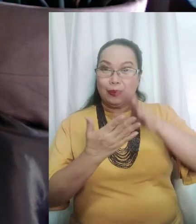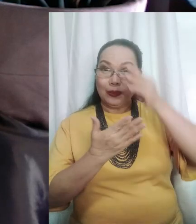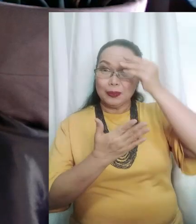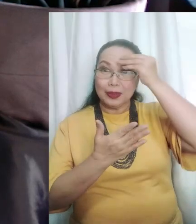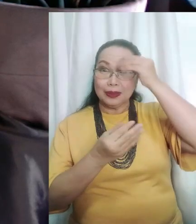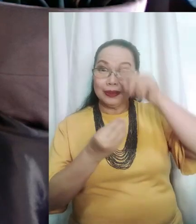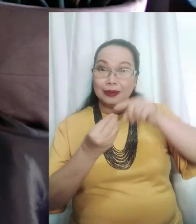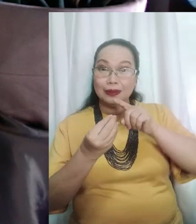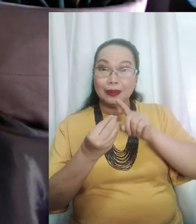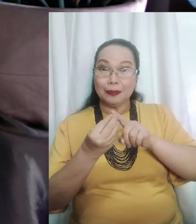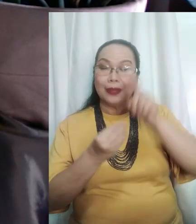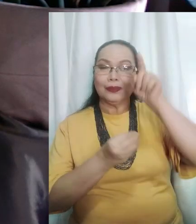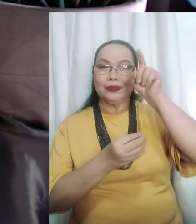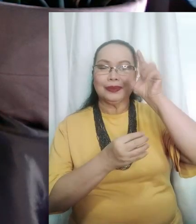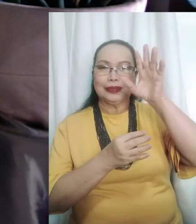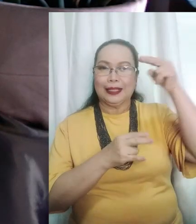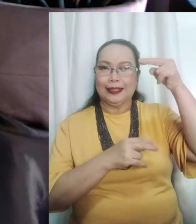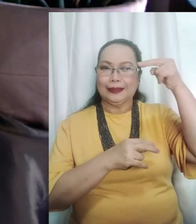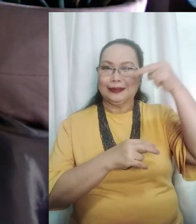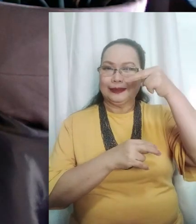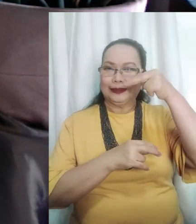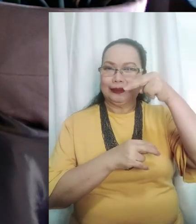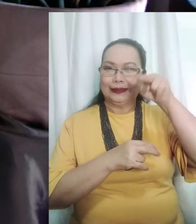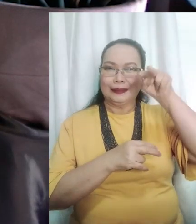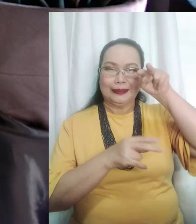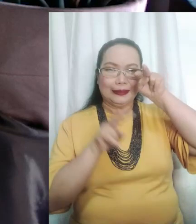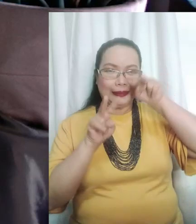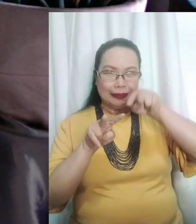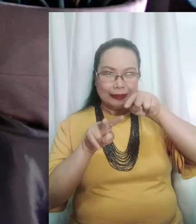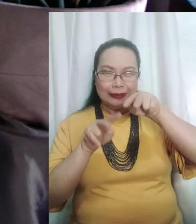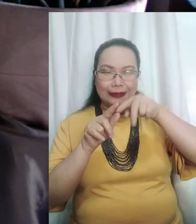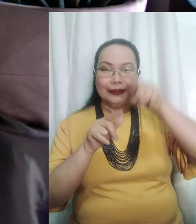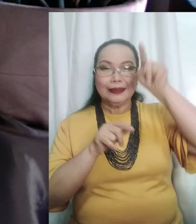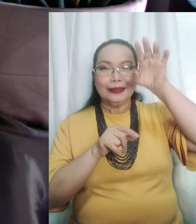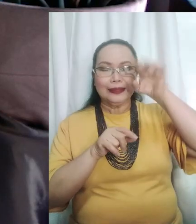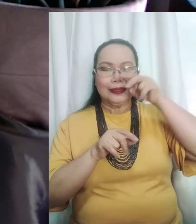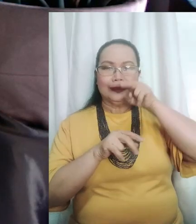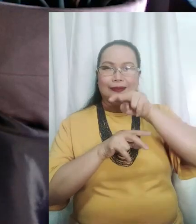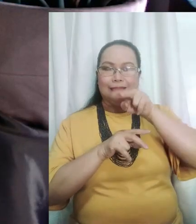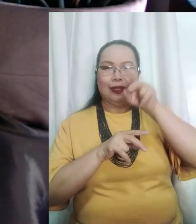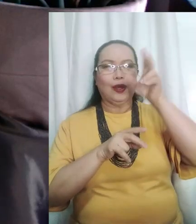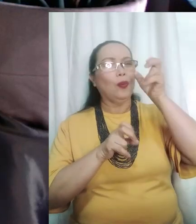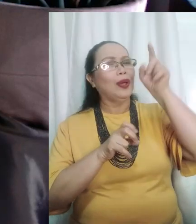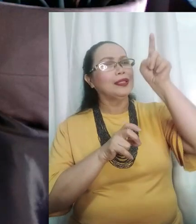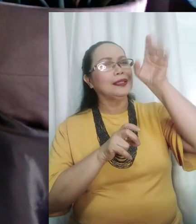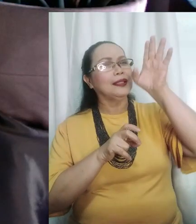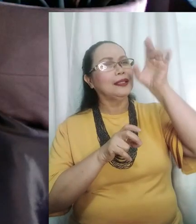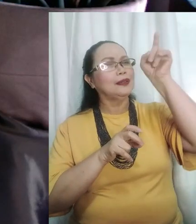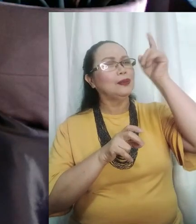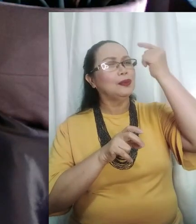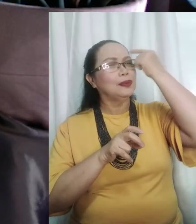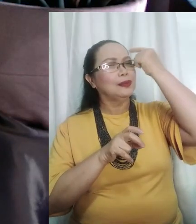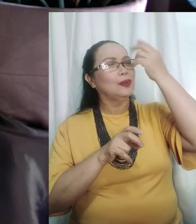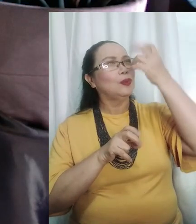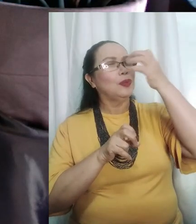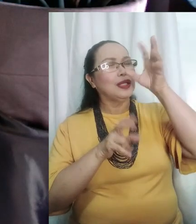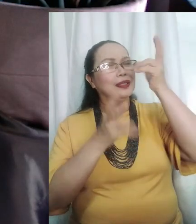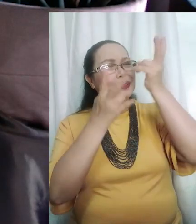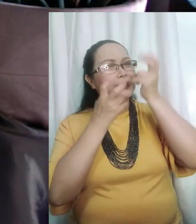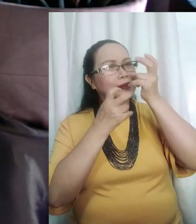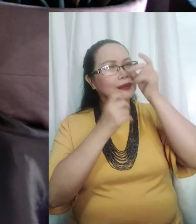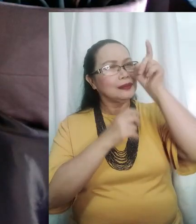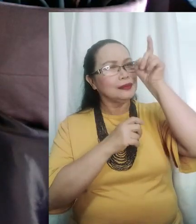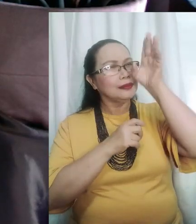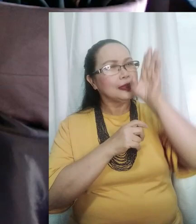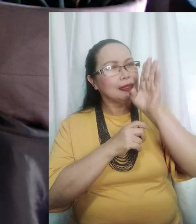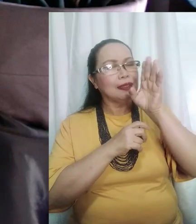from the point of view of God. It will be God's point of view that we would like to look at. We would like to see the